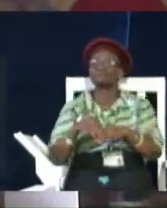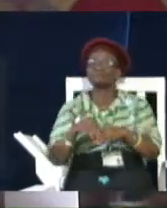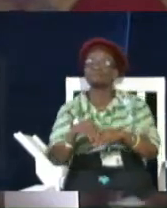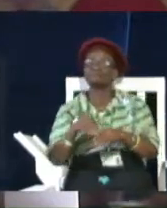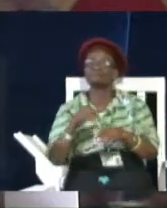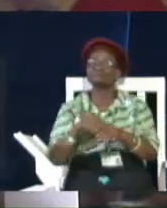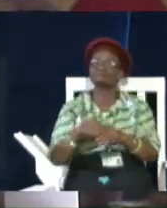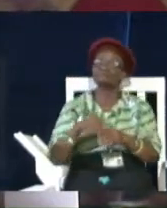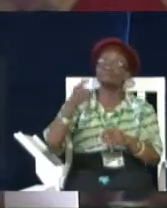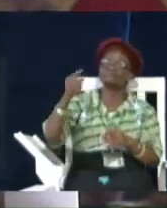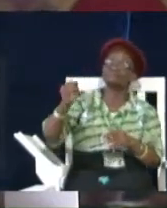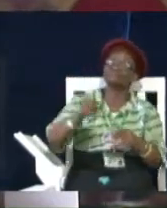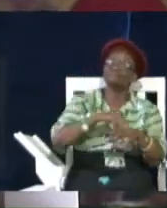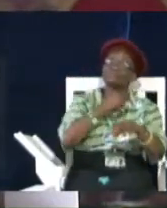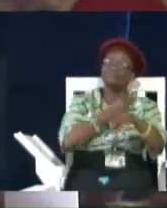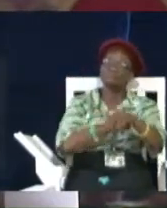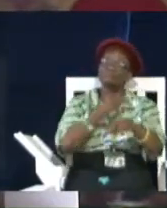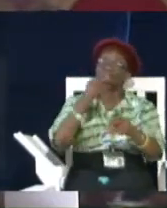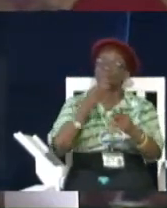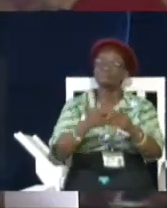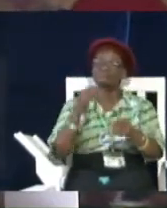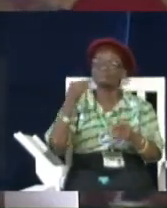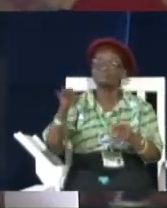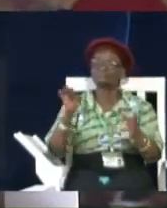in the mighty name of Jesus,